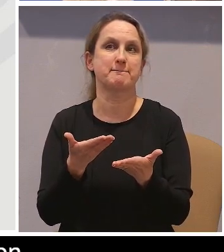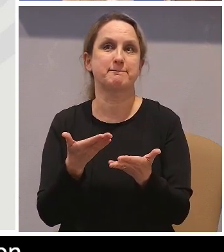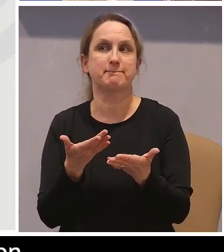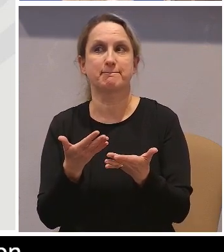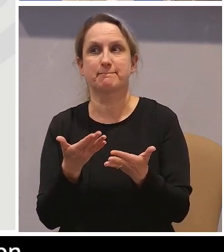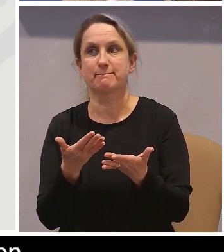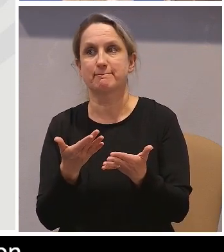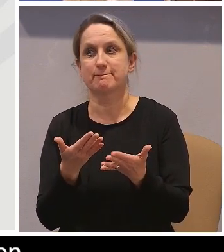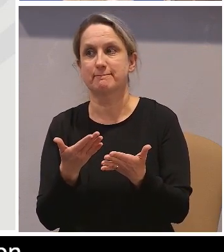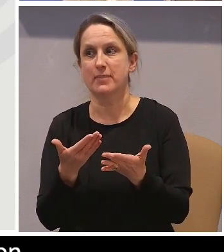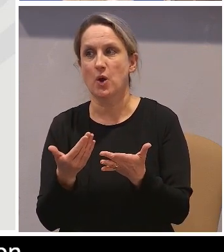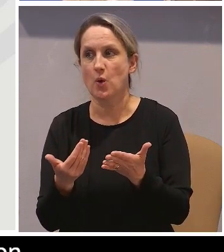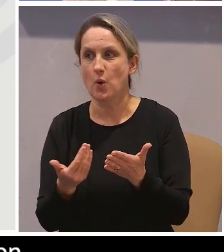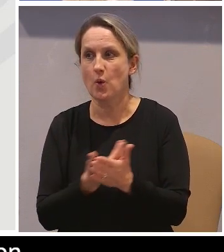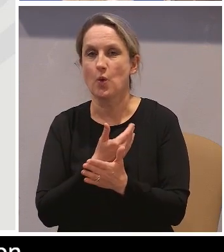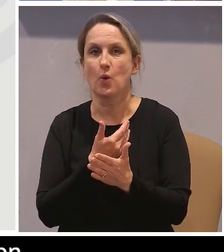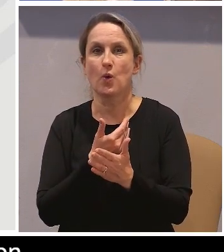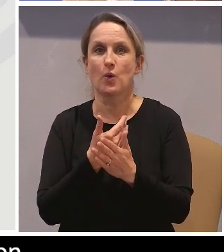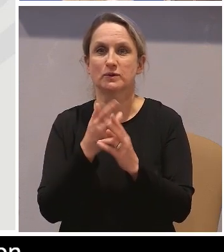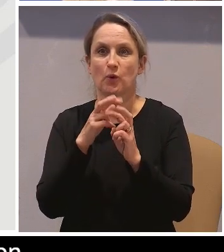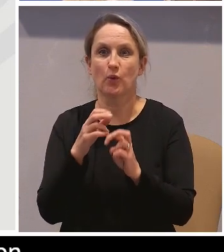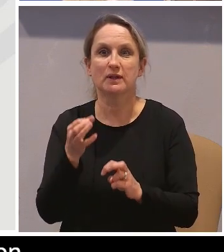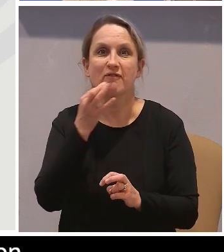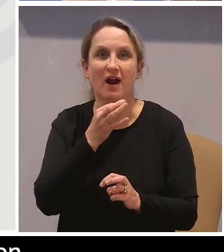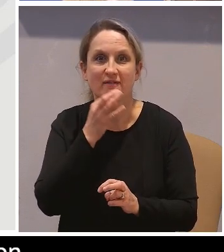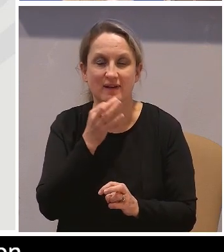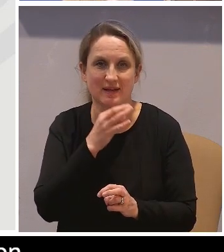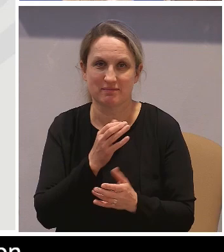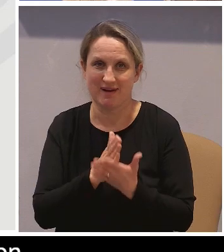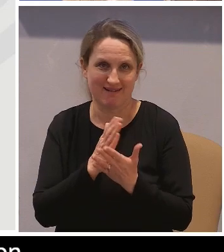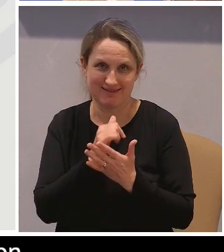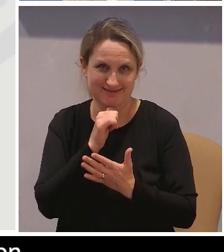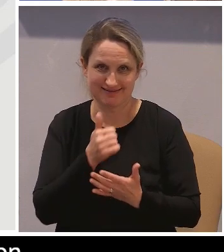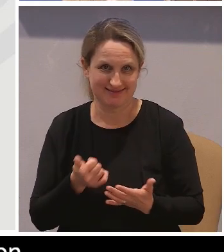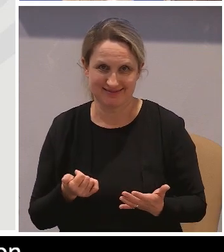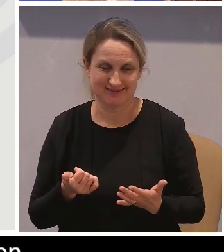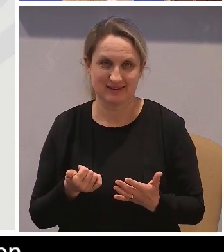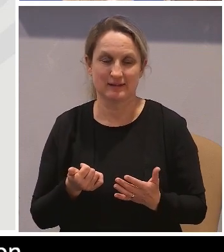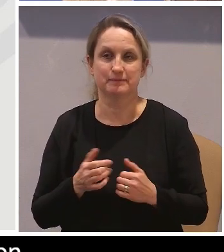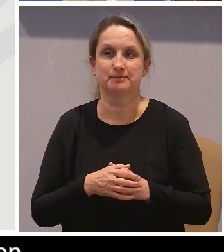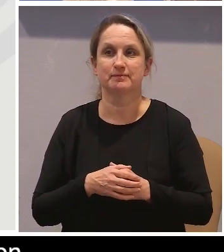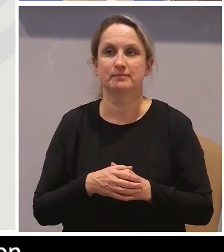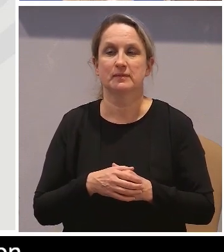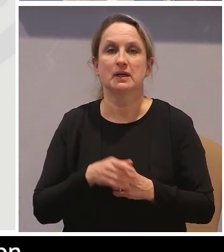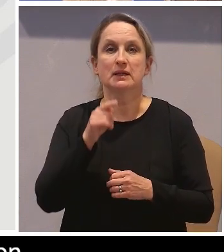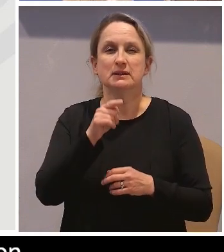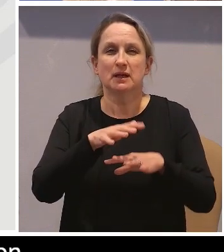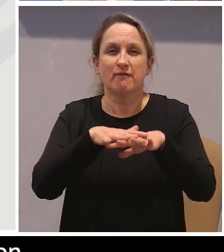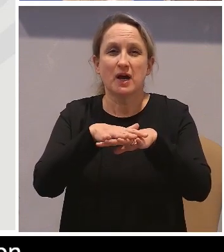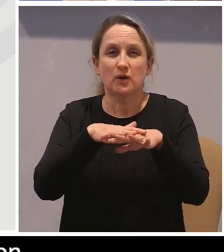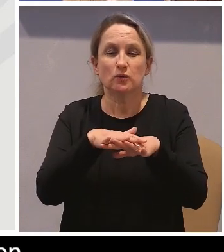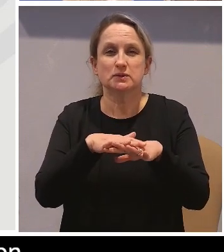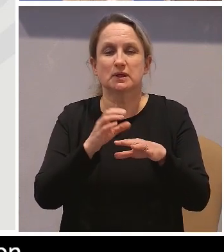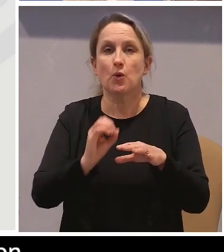consent. Uut ja uuritavat ravimit. When you participate in a clinical trial, it doesn't Võrgustikud teevad necessarily mean üle-euroopalise that you get koostööd, mis